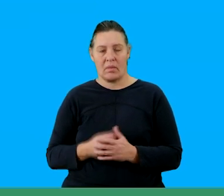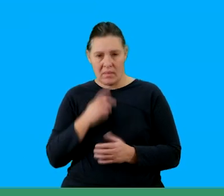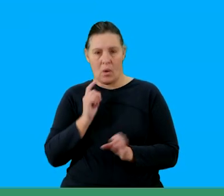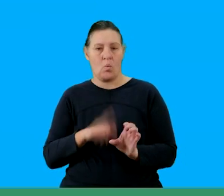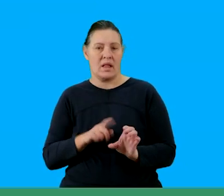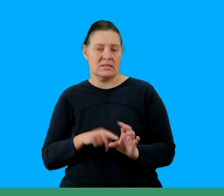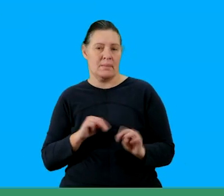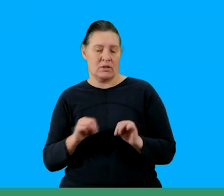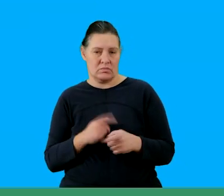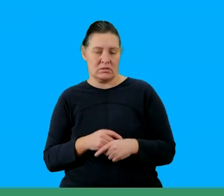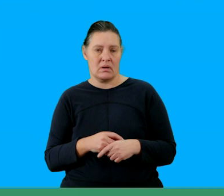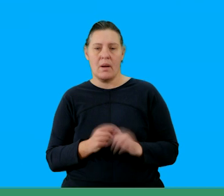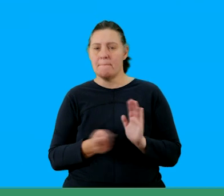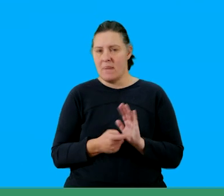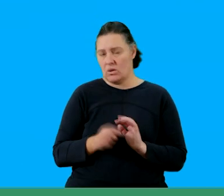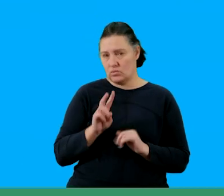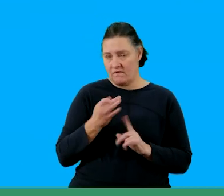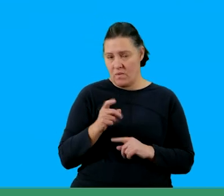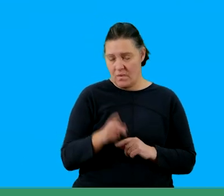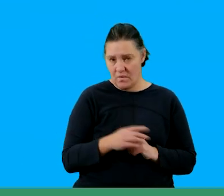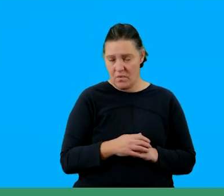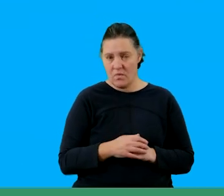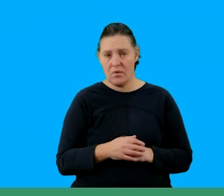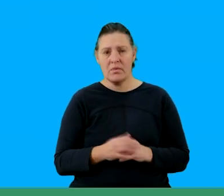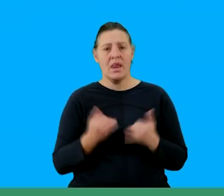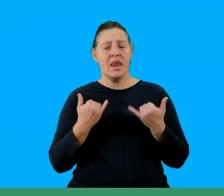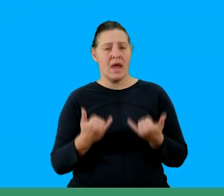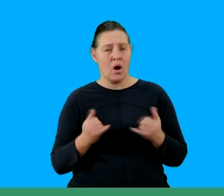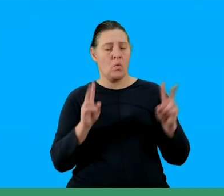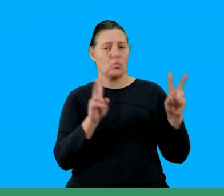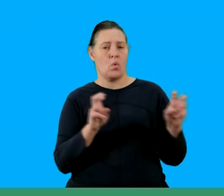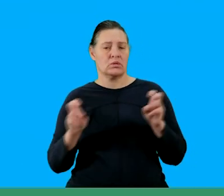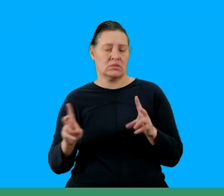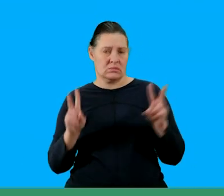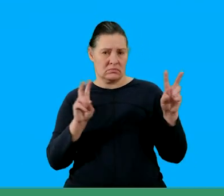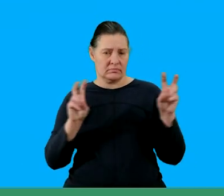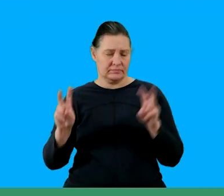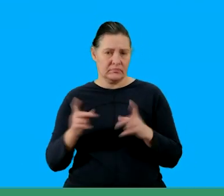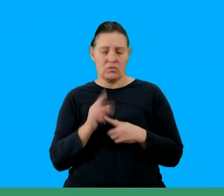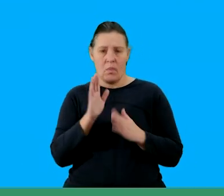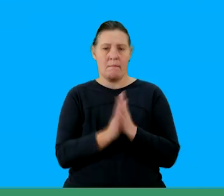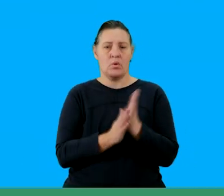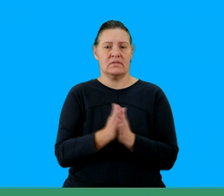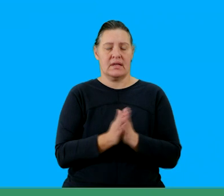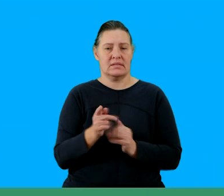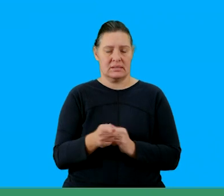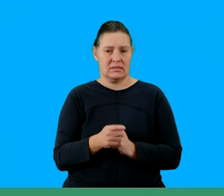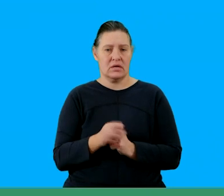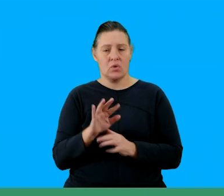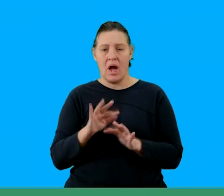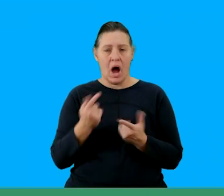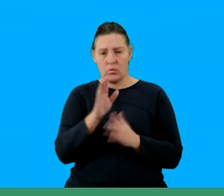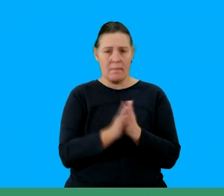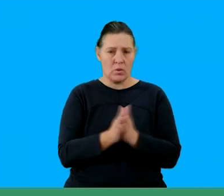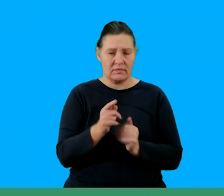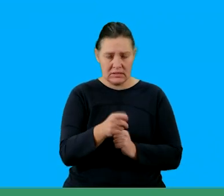That is quality management. 2 marks for that. But now you have to quote in order to motivate.